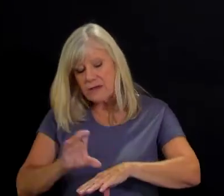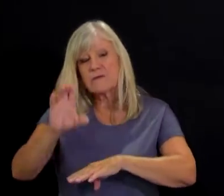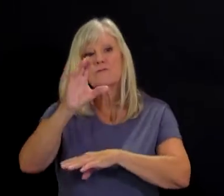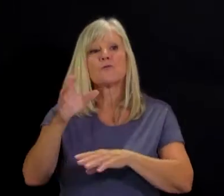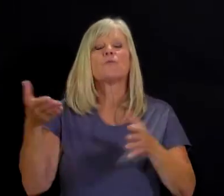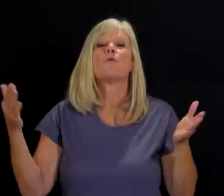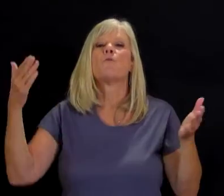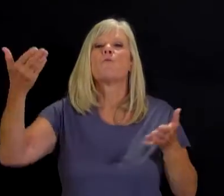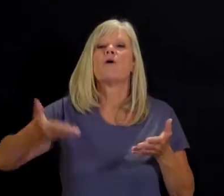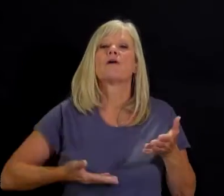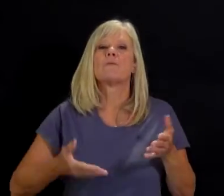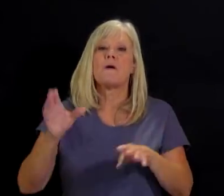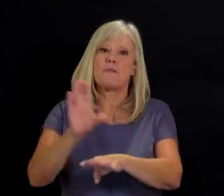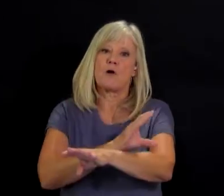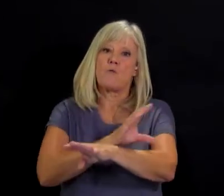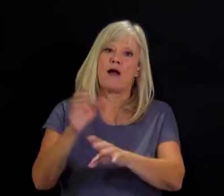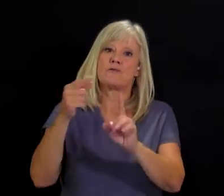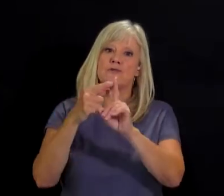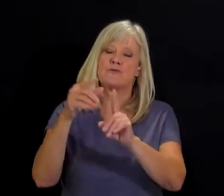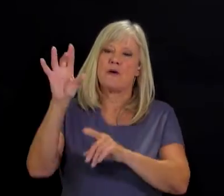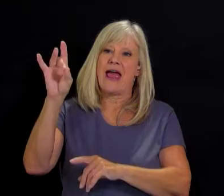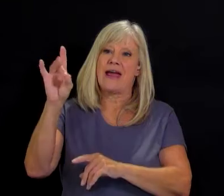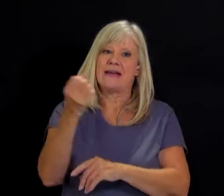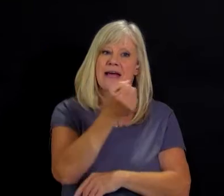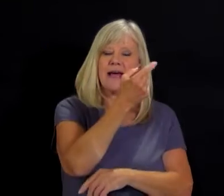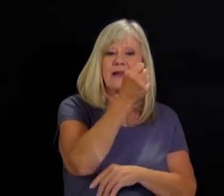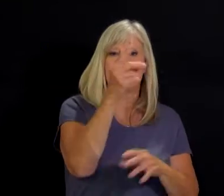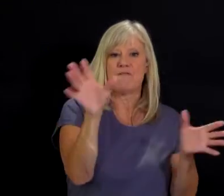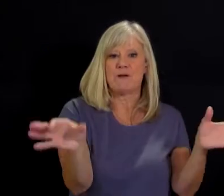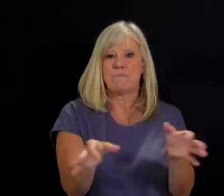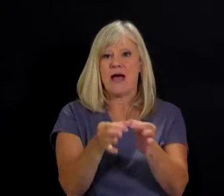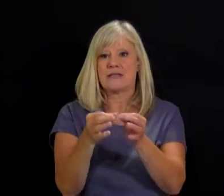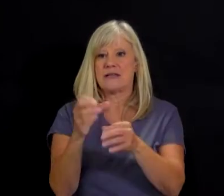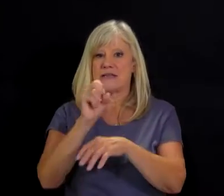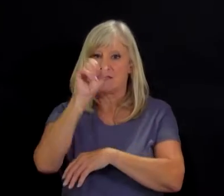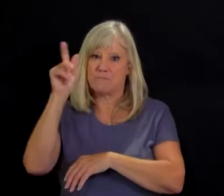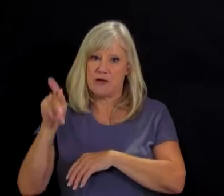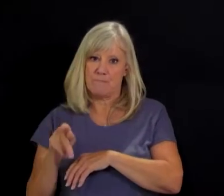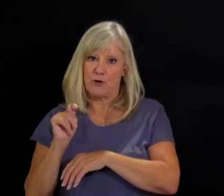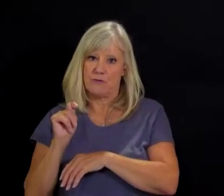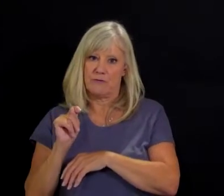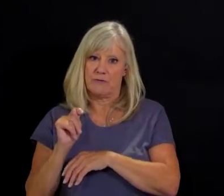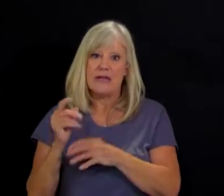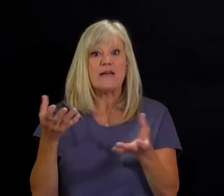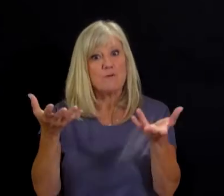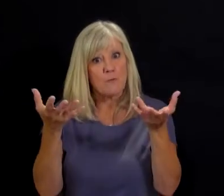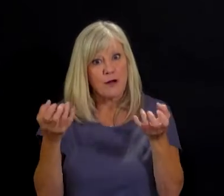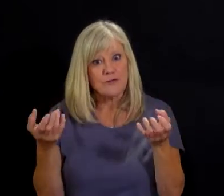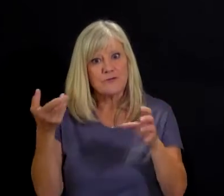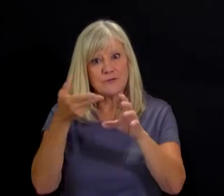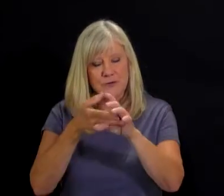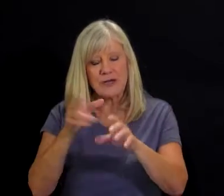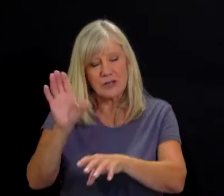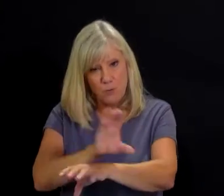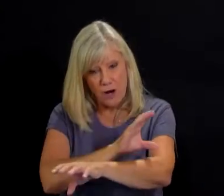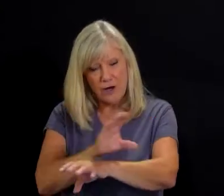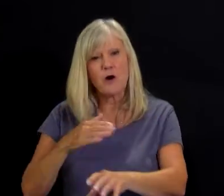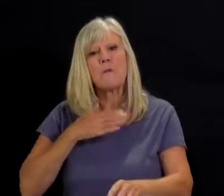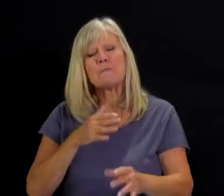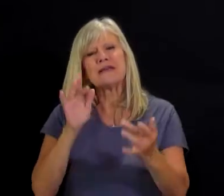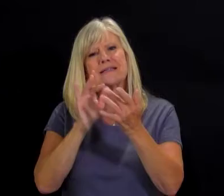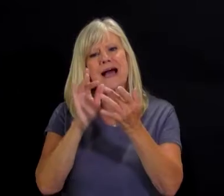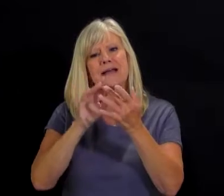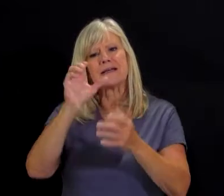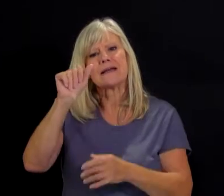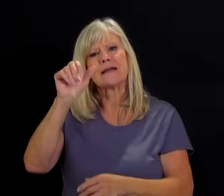choirs back to 8 a.m. and 11 a.m. Masses in September. If you are interested in participating in the choirs, please